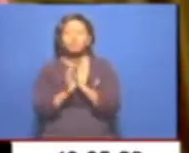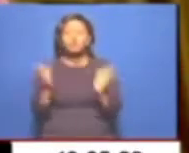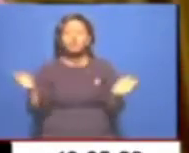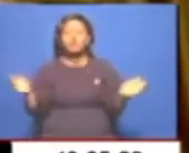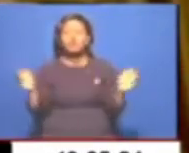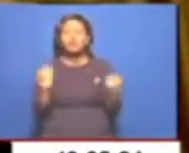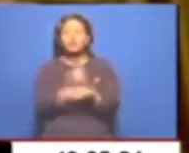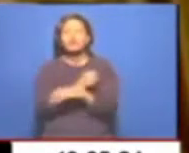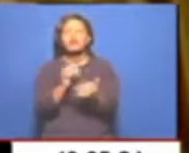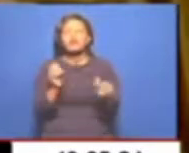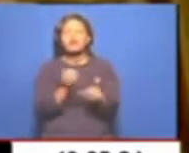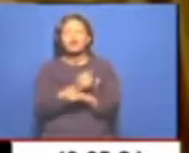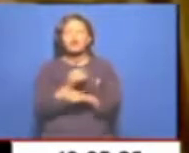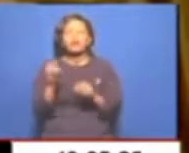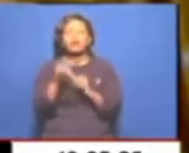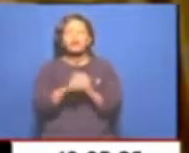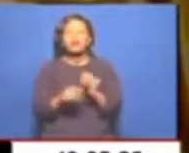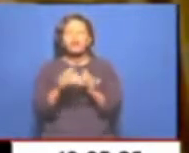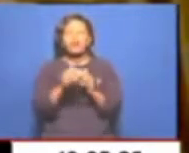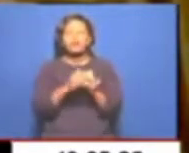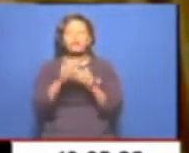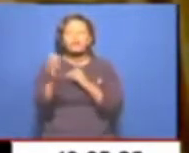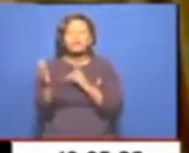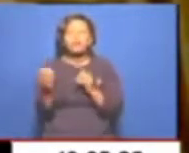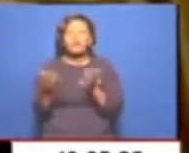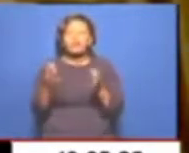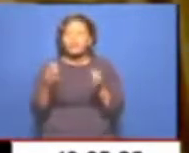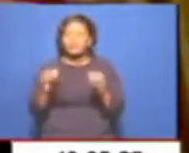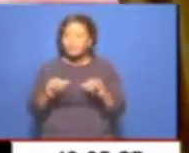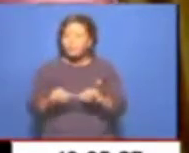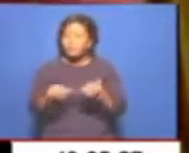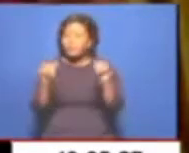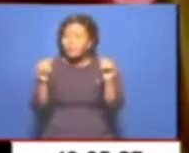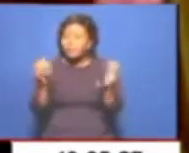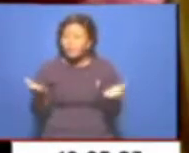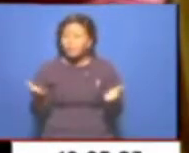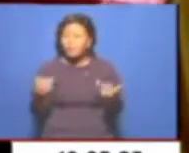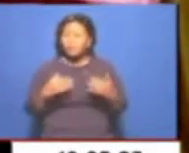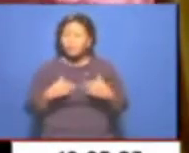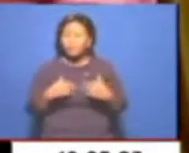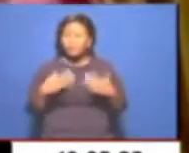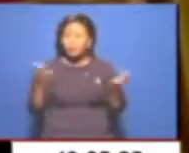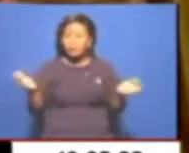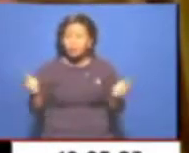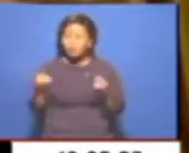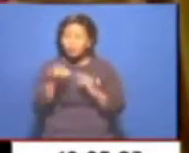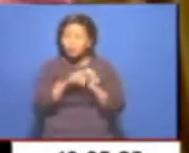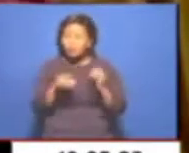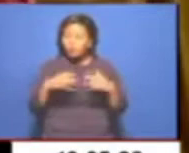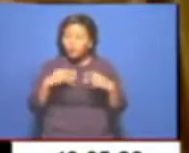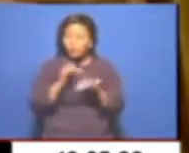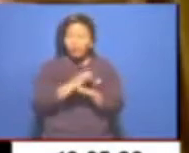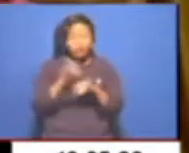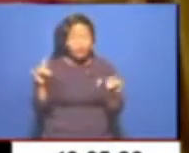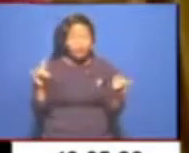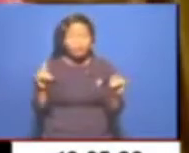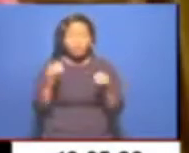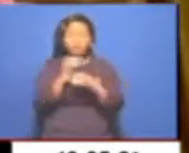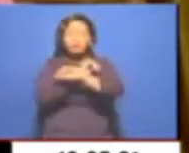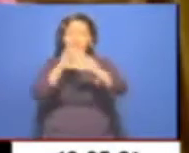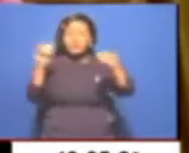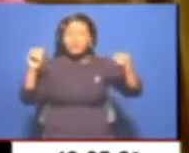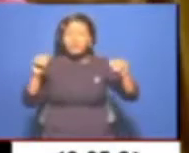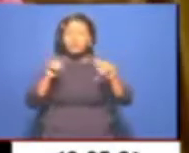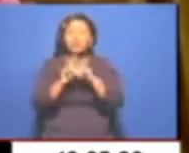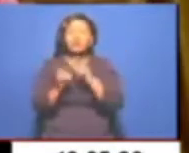or continue any civil proceedings against a president. Then he had absolute immunity against civil proceedings. But under the current